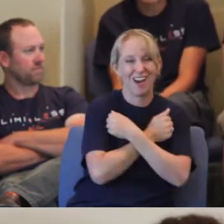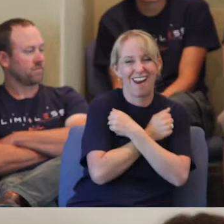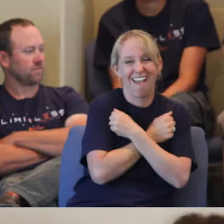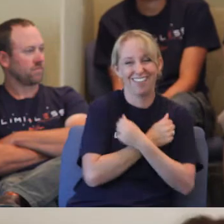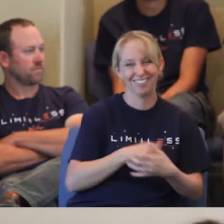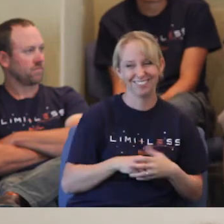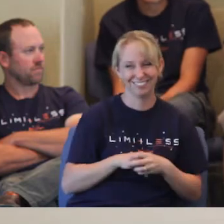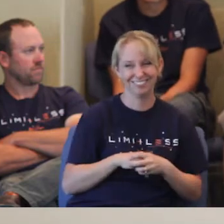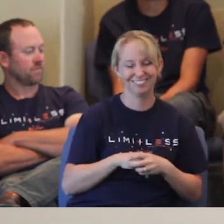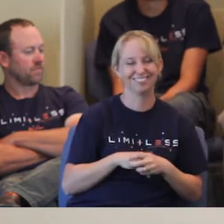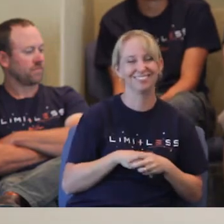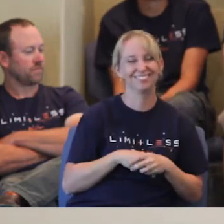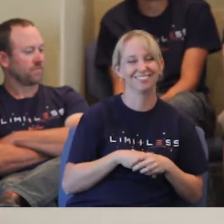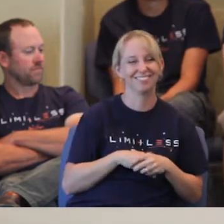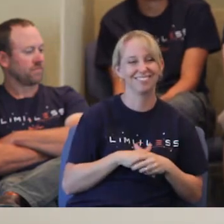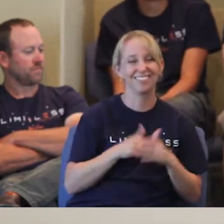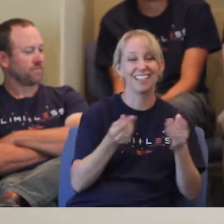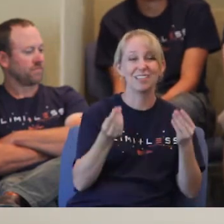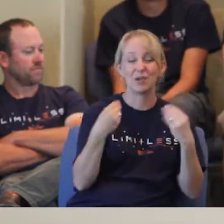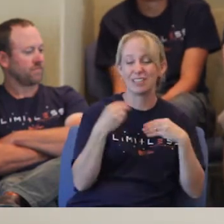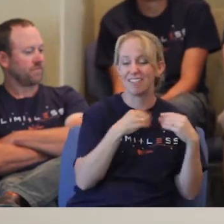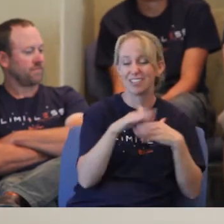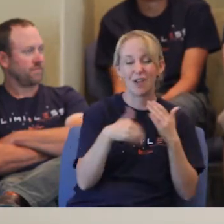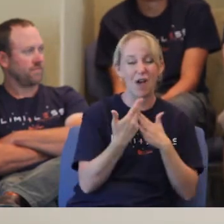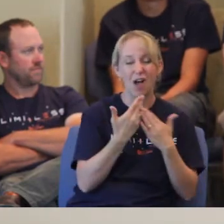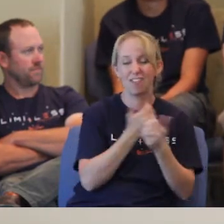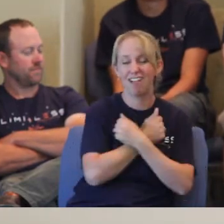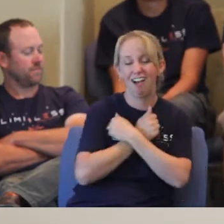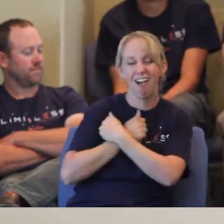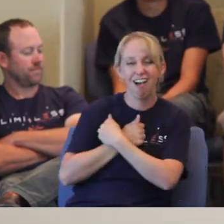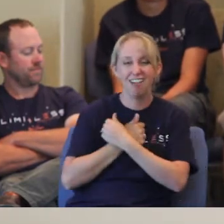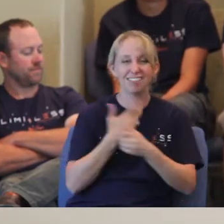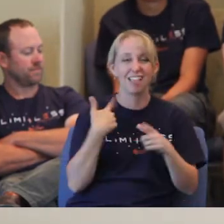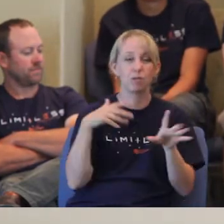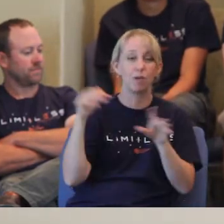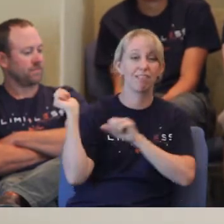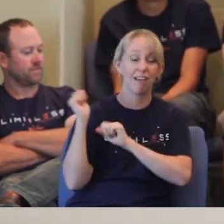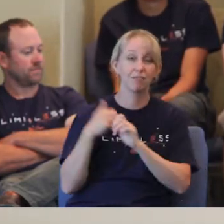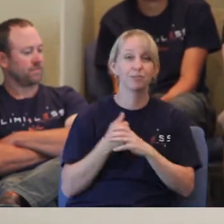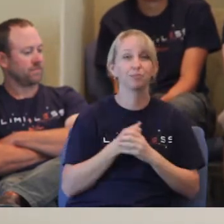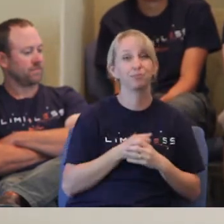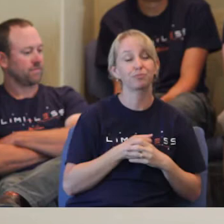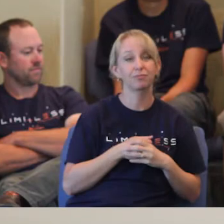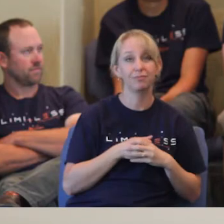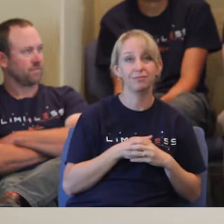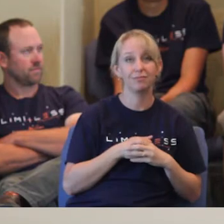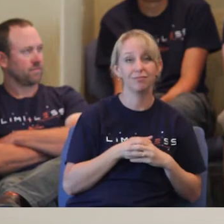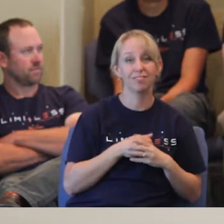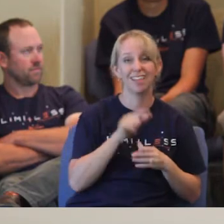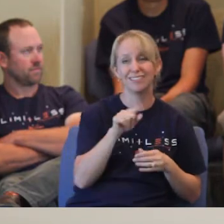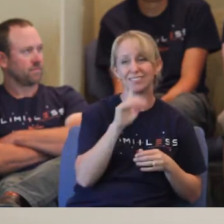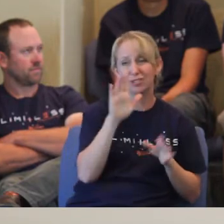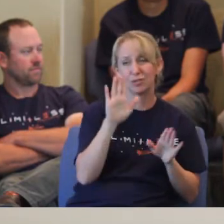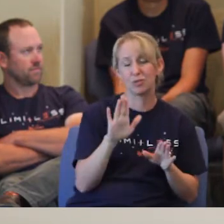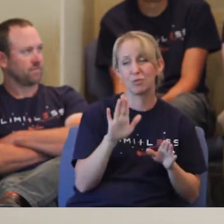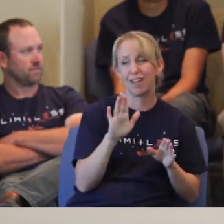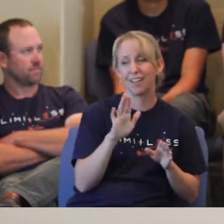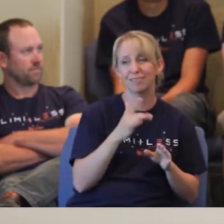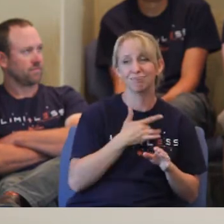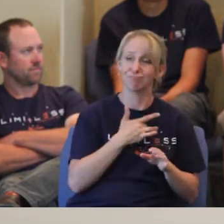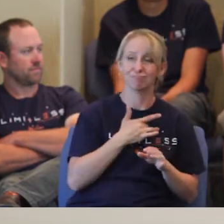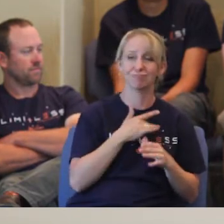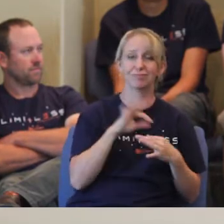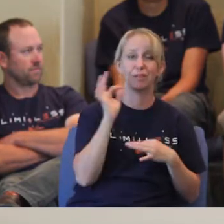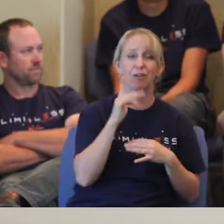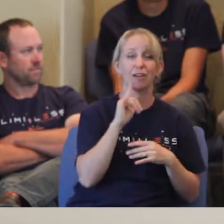So he gave us all hugs, and we left. And he's a great spirit. He inspires me so much